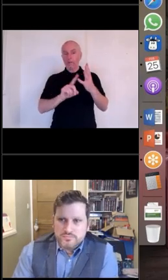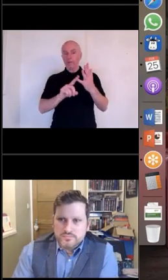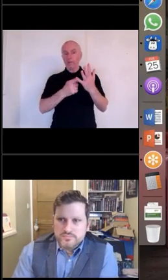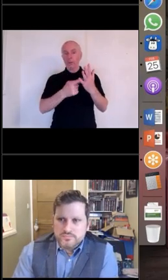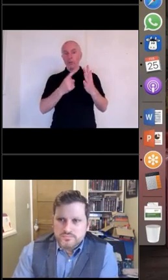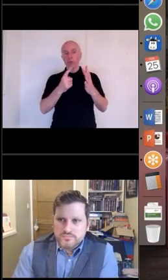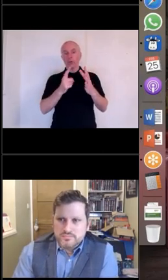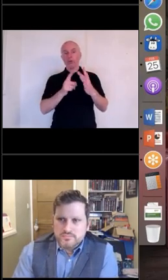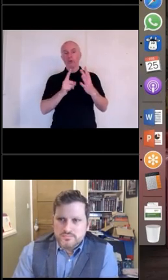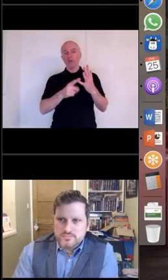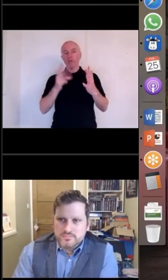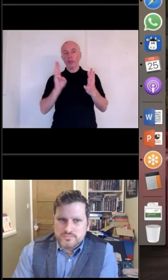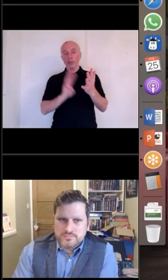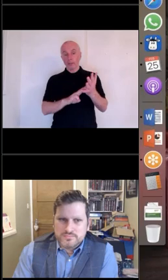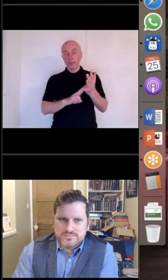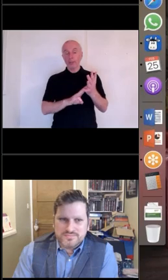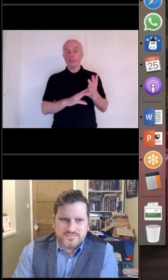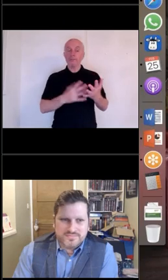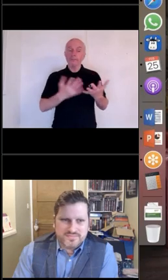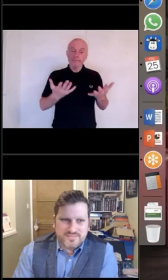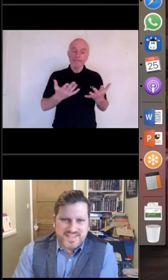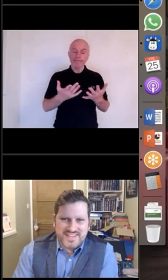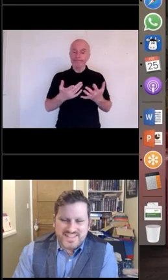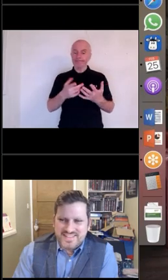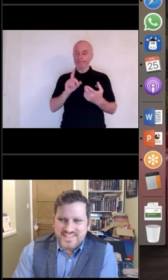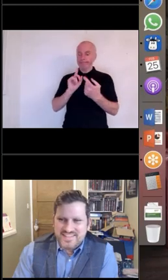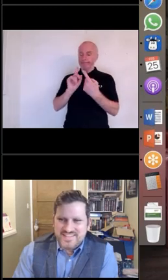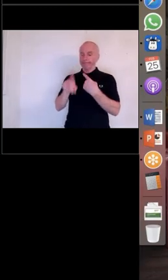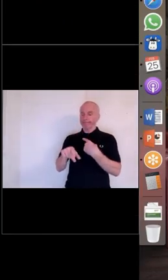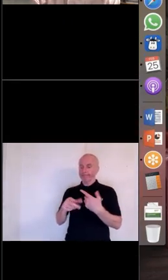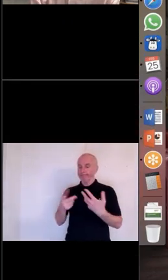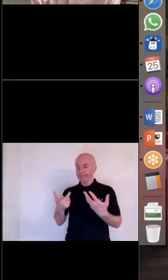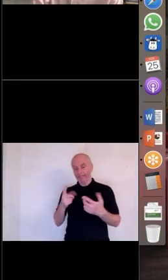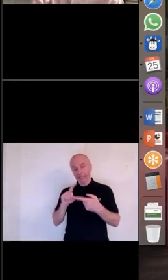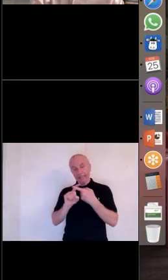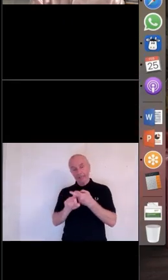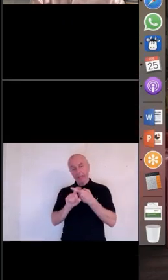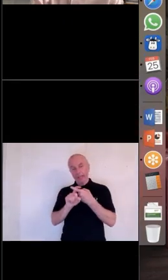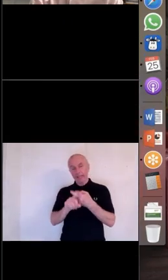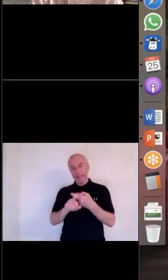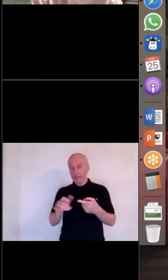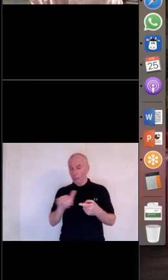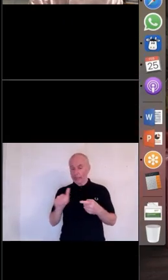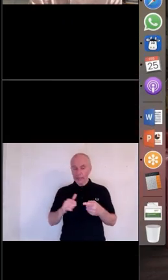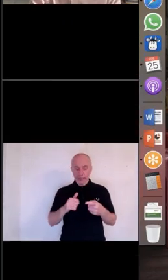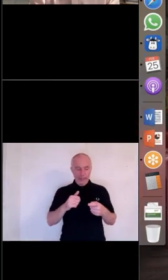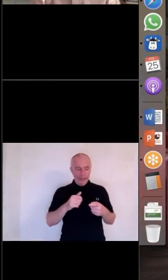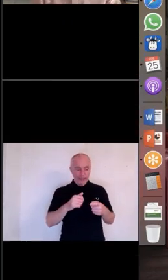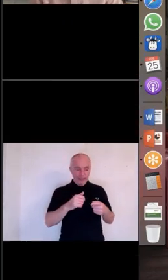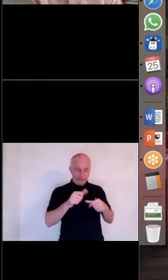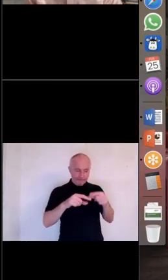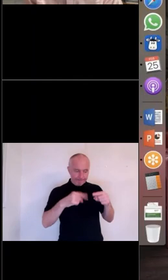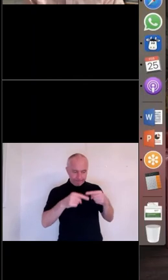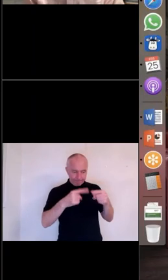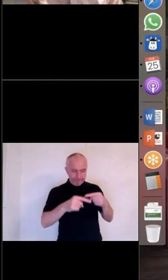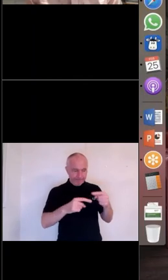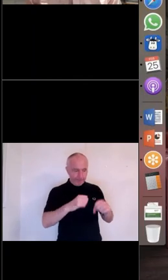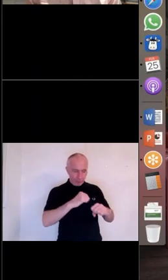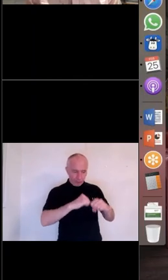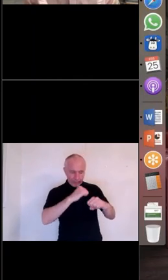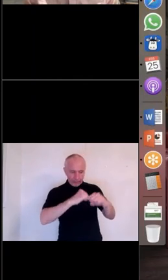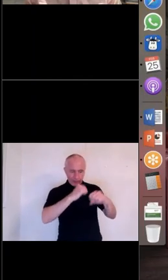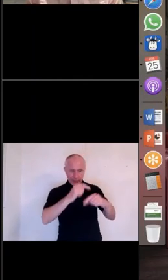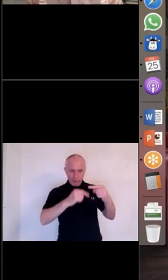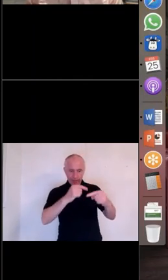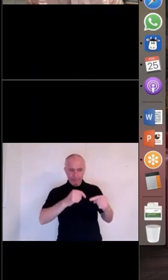The answer to that is it all depends on the reactor we're operating it in. And there is research on mixed oxide fuels. The nature